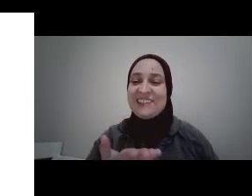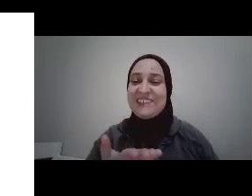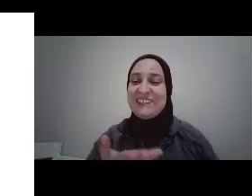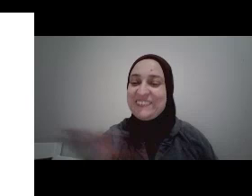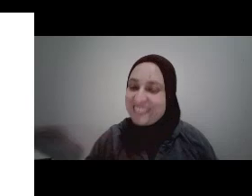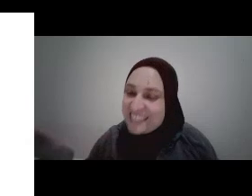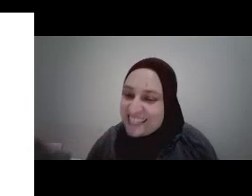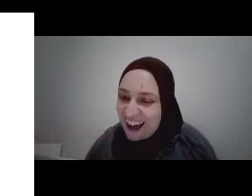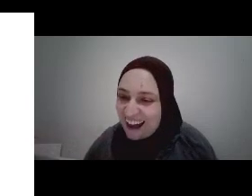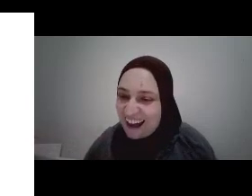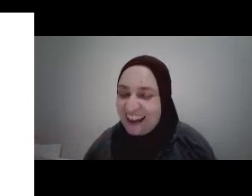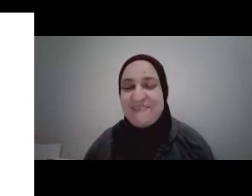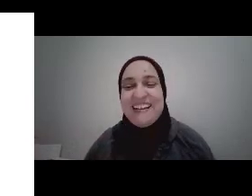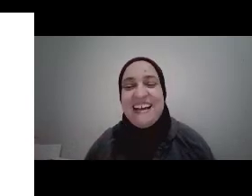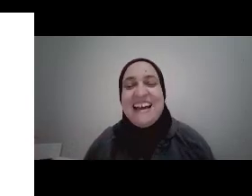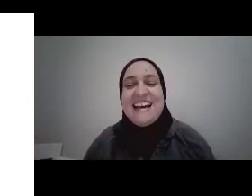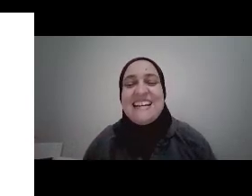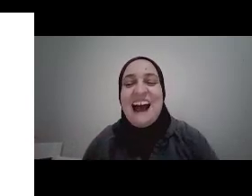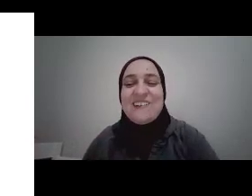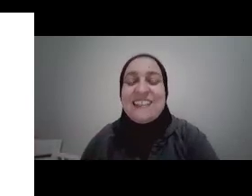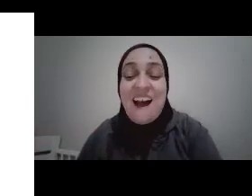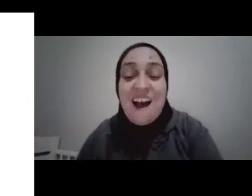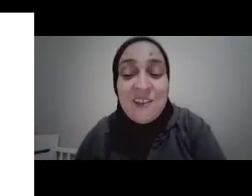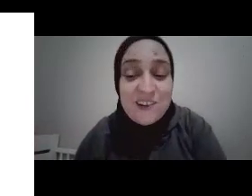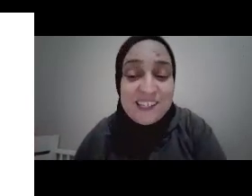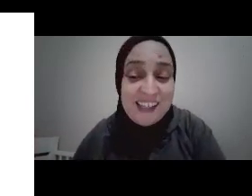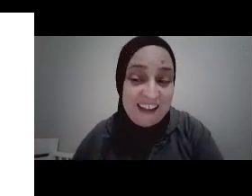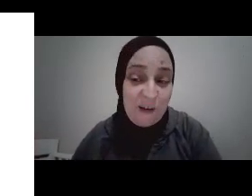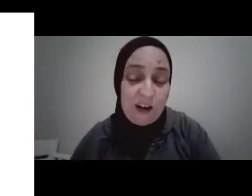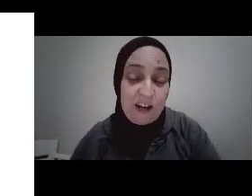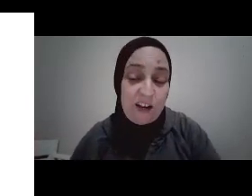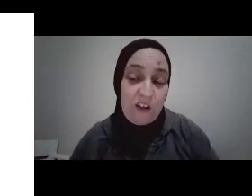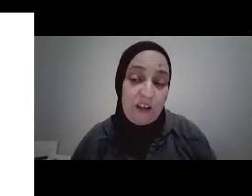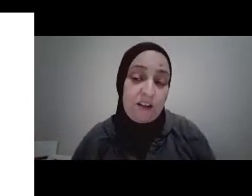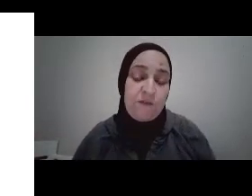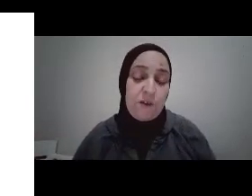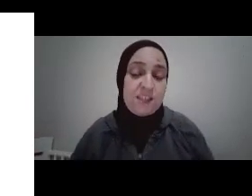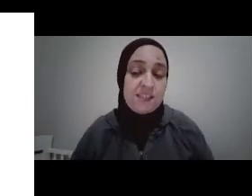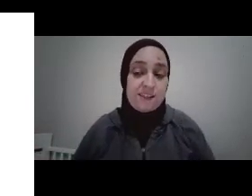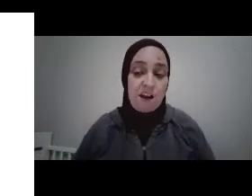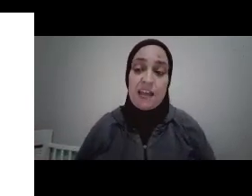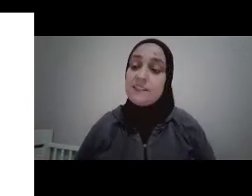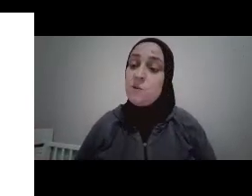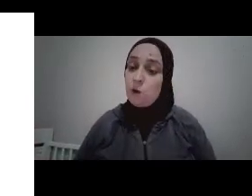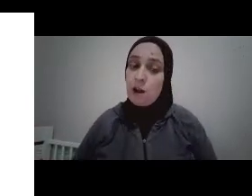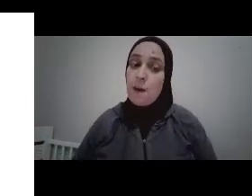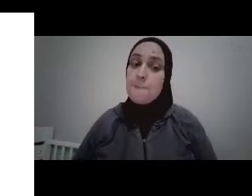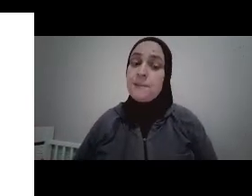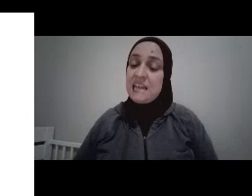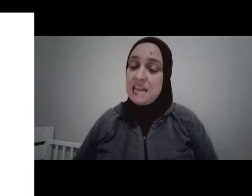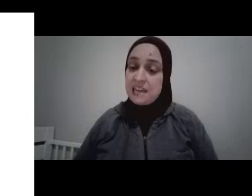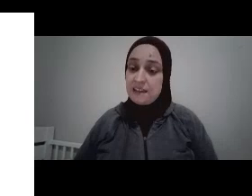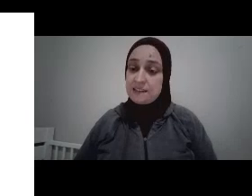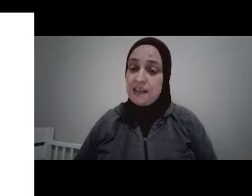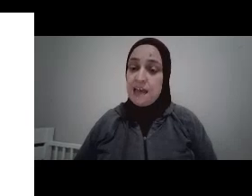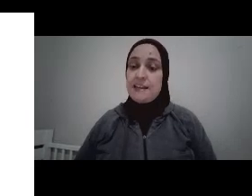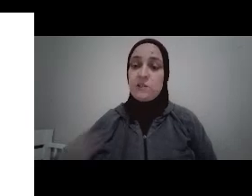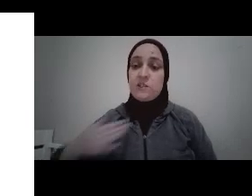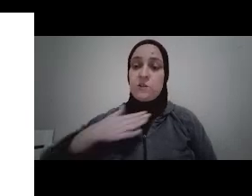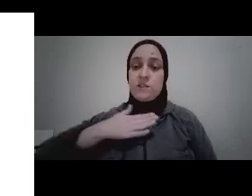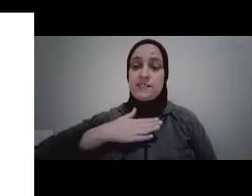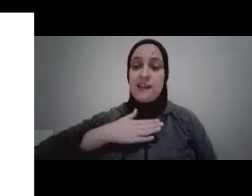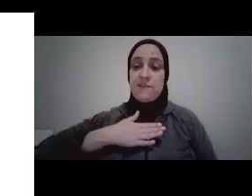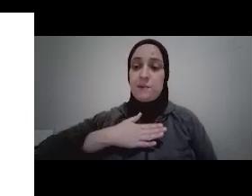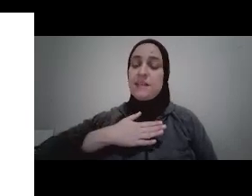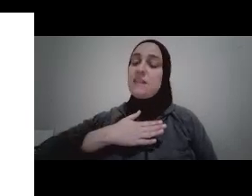Thank you. Good job. Now, the other sign that we're going to need for this song is the word please. Now,